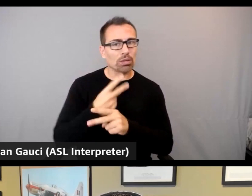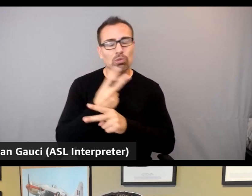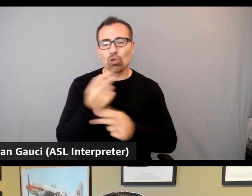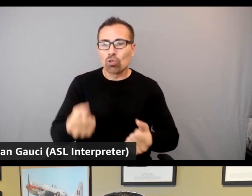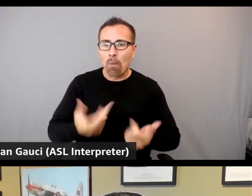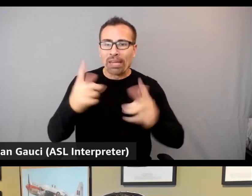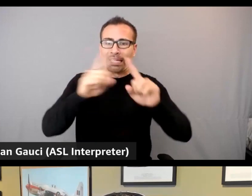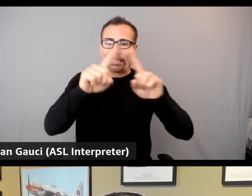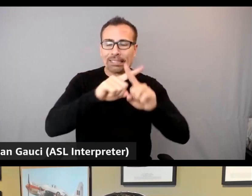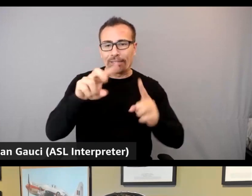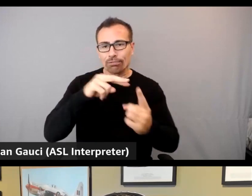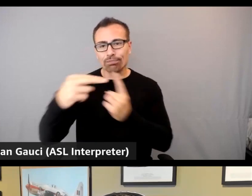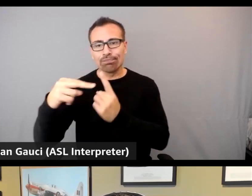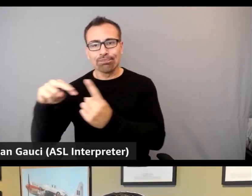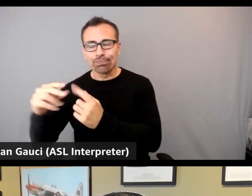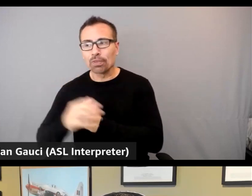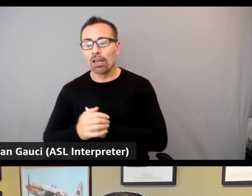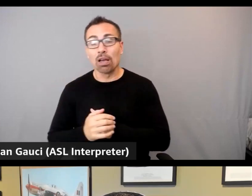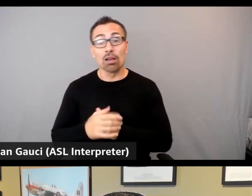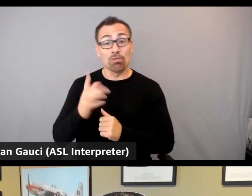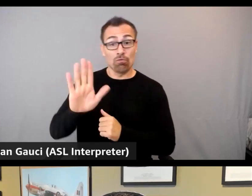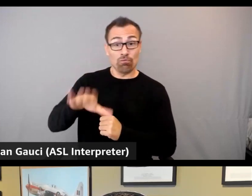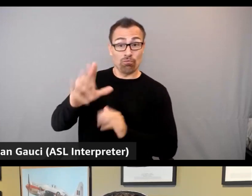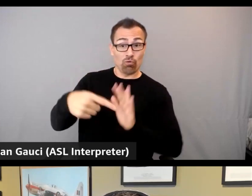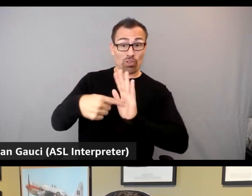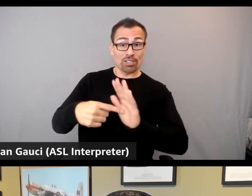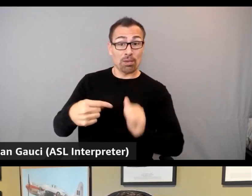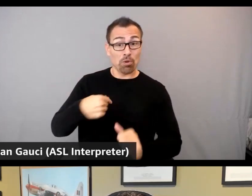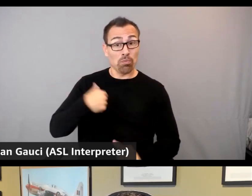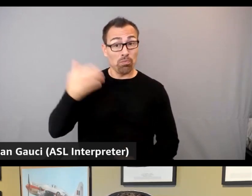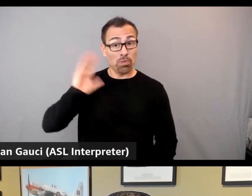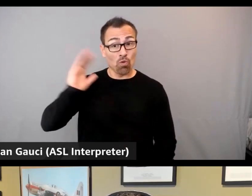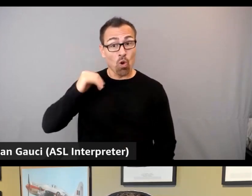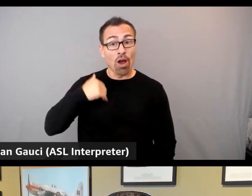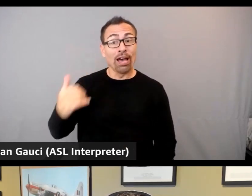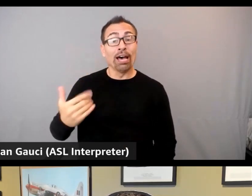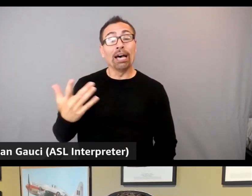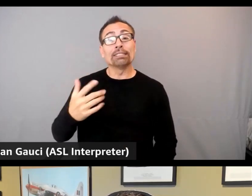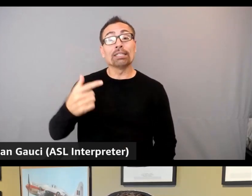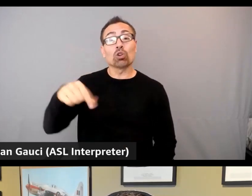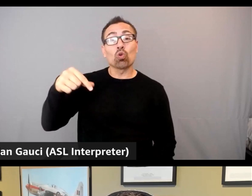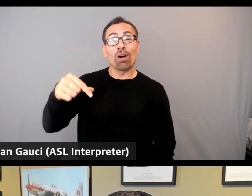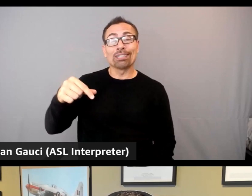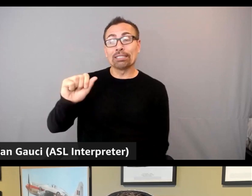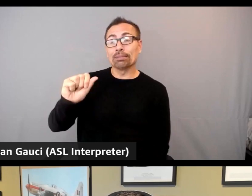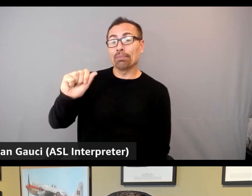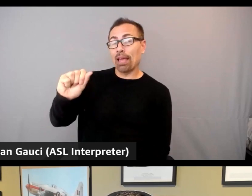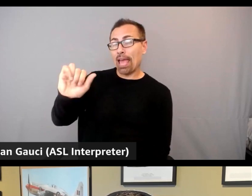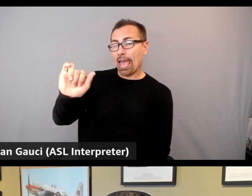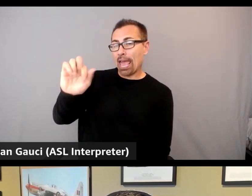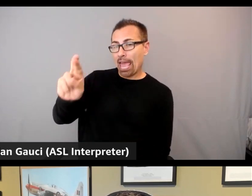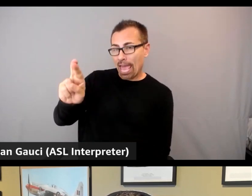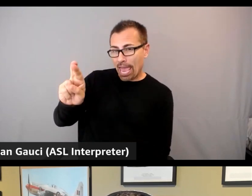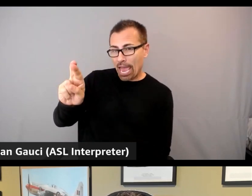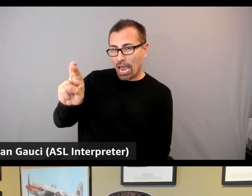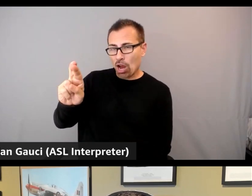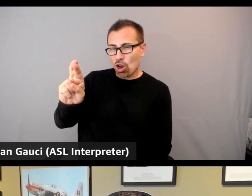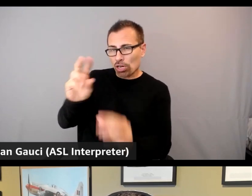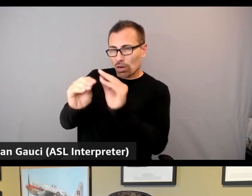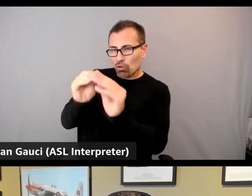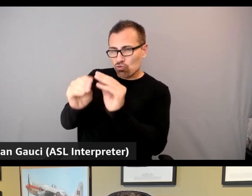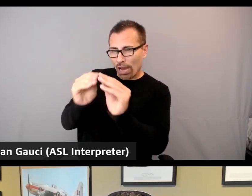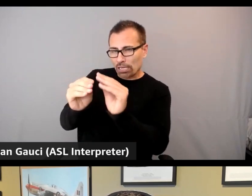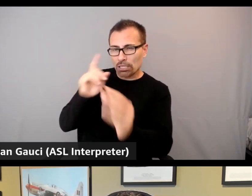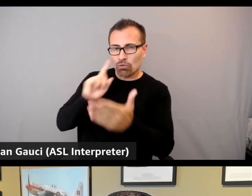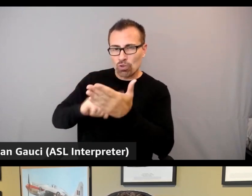it. Like, there are people, for instance, like I used to do quantum error correction research. And so even within that really small niche, there